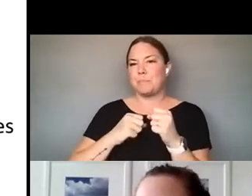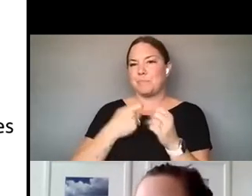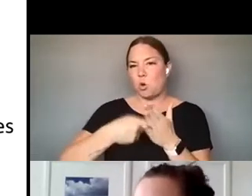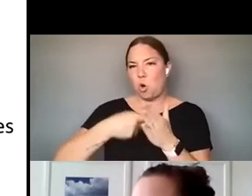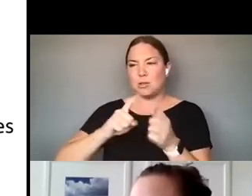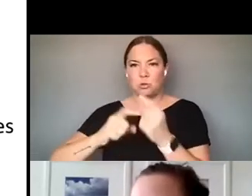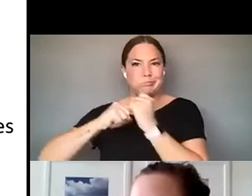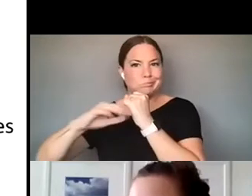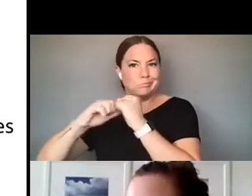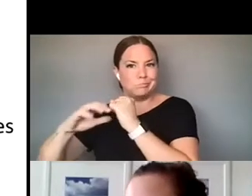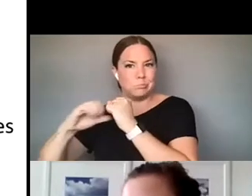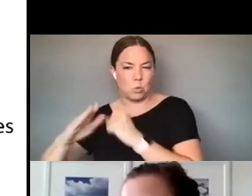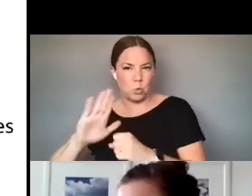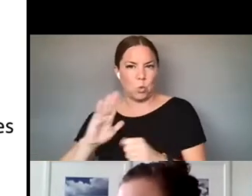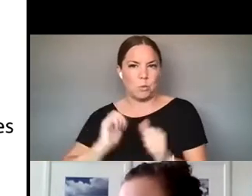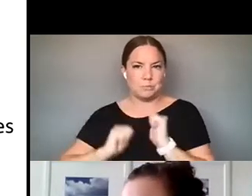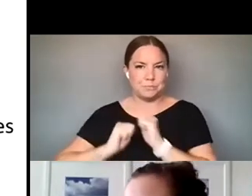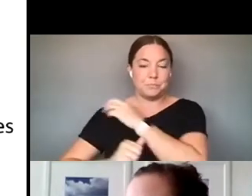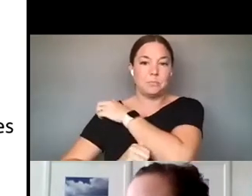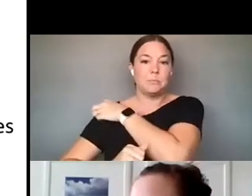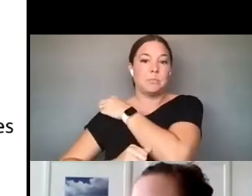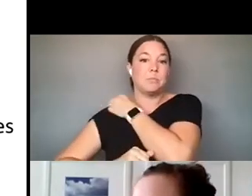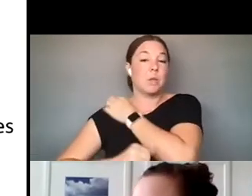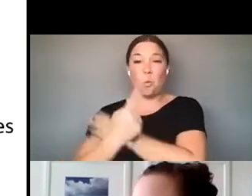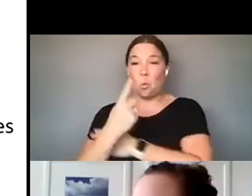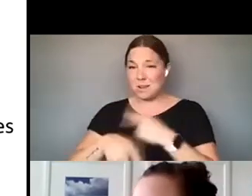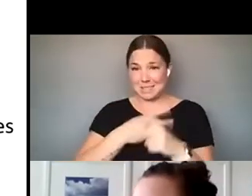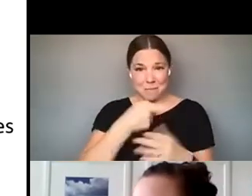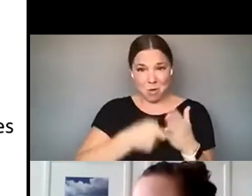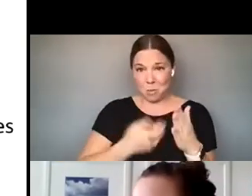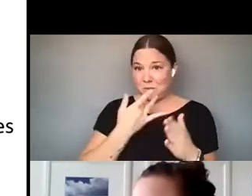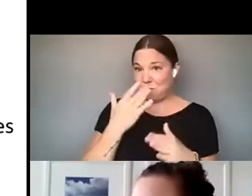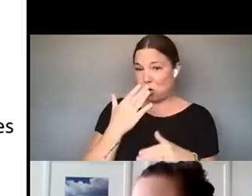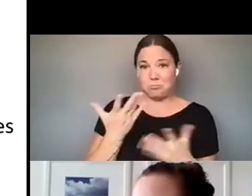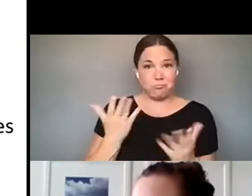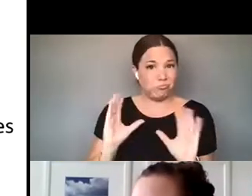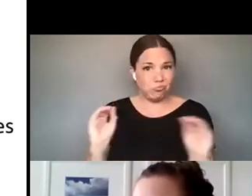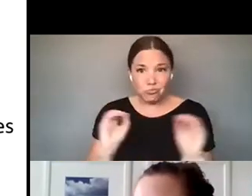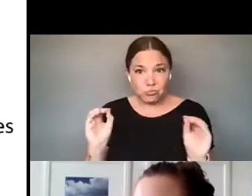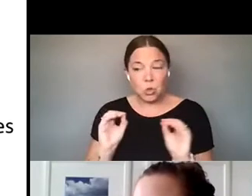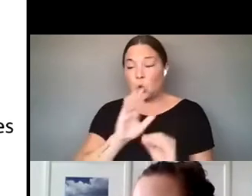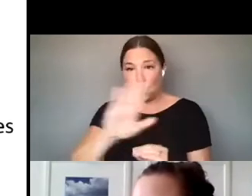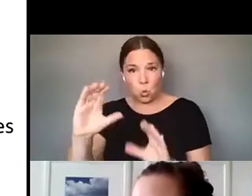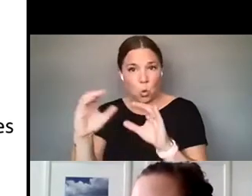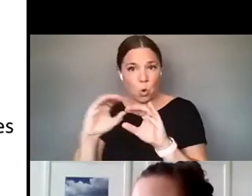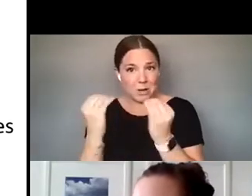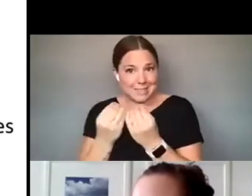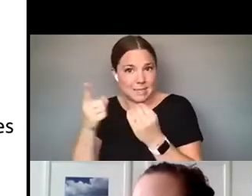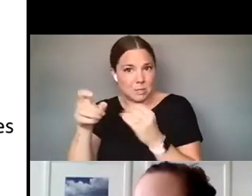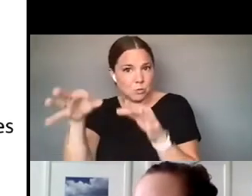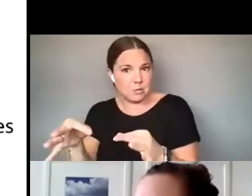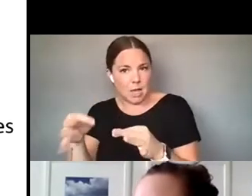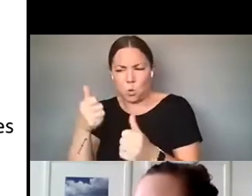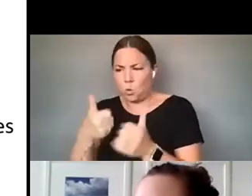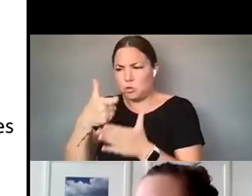One type of cost isn't preferred over another. It's up to your organization to choose which costs to include in the budget